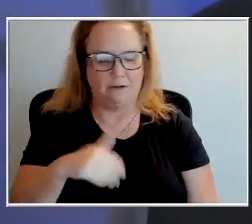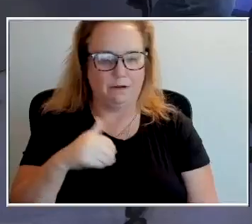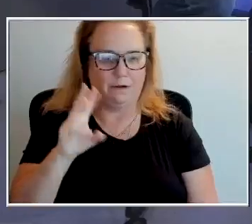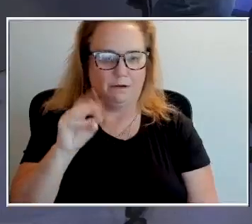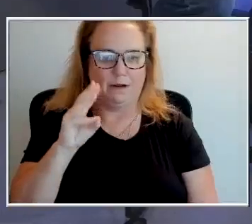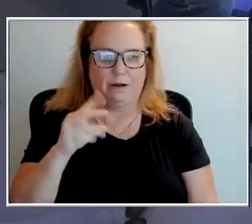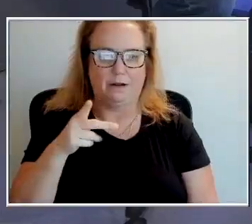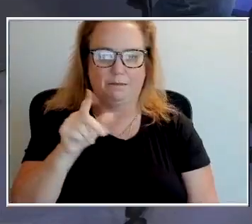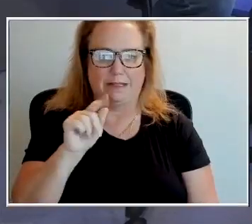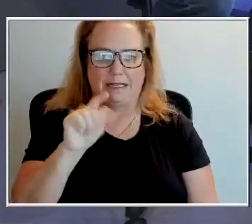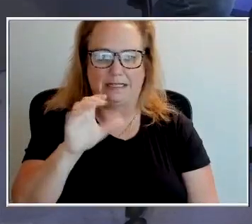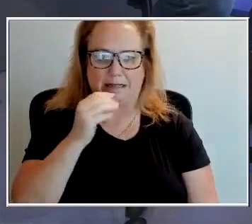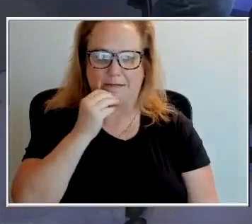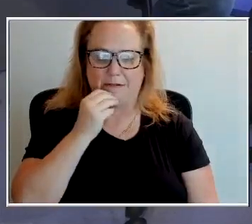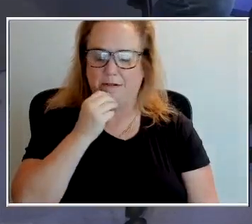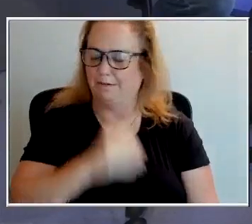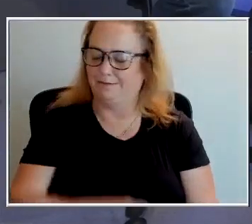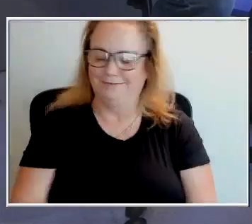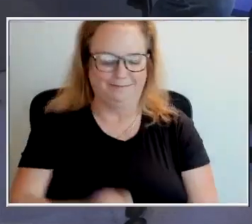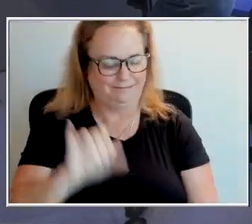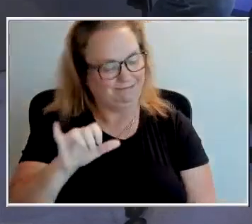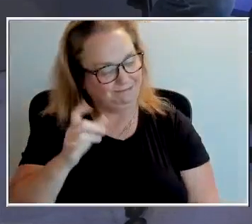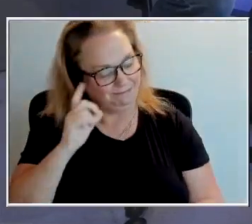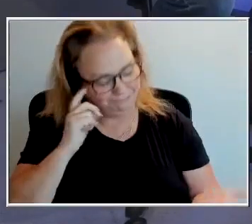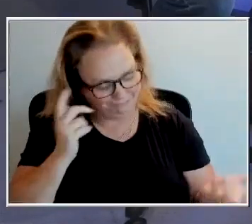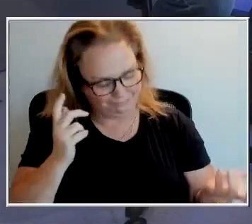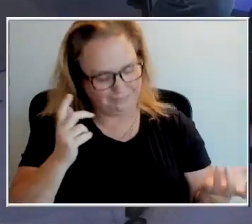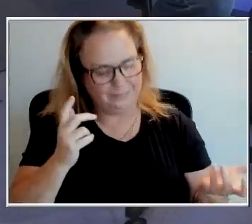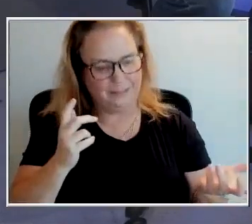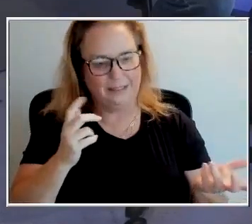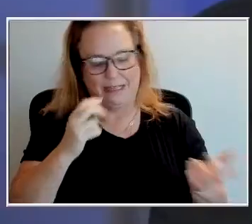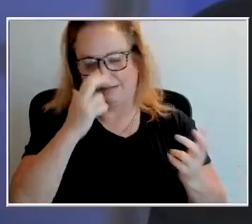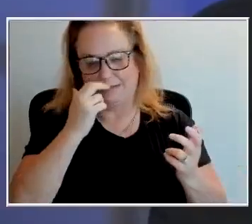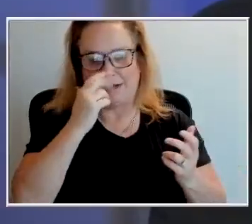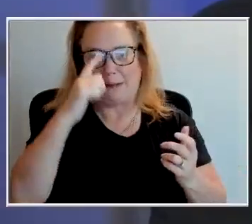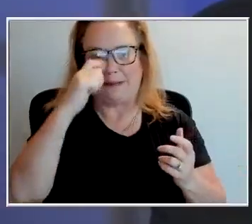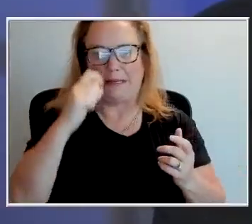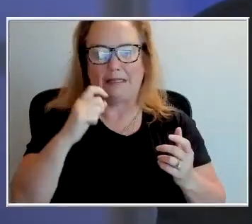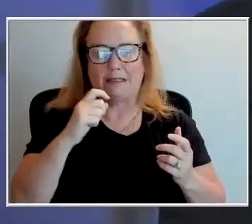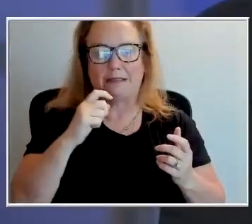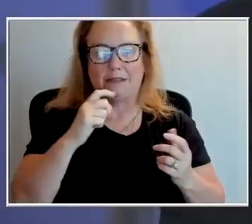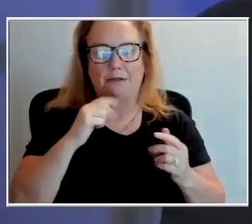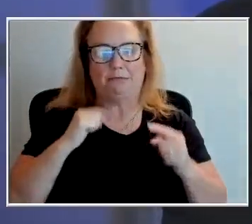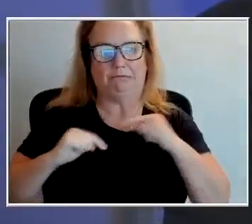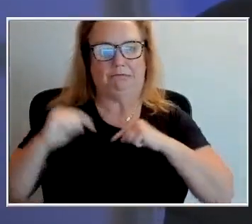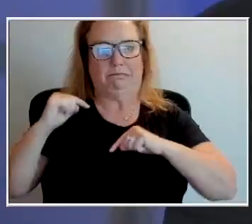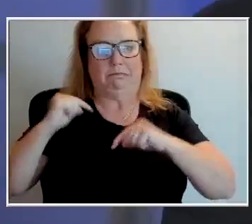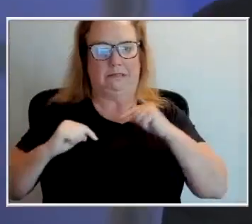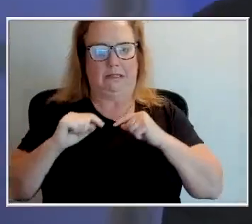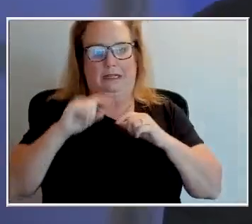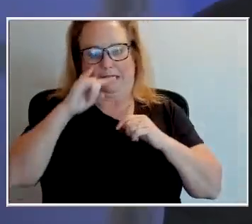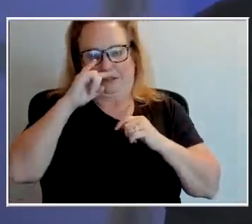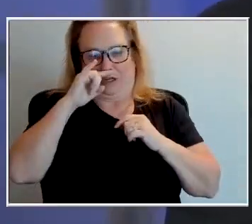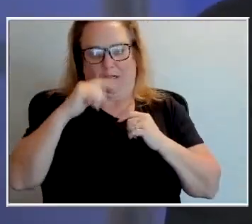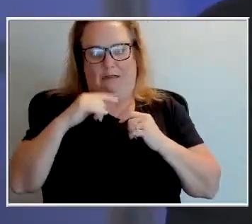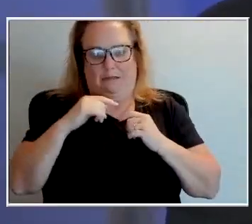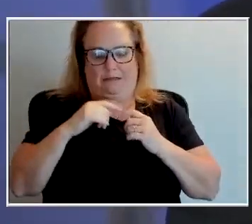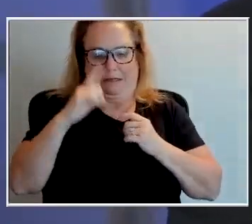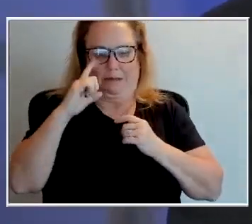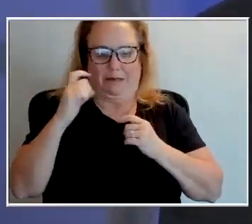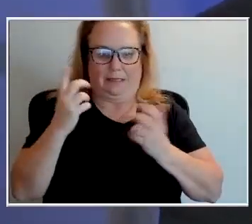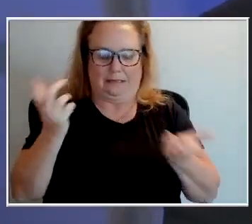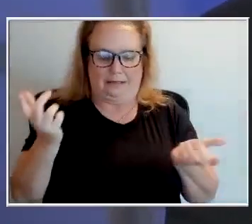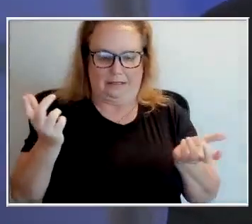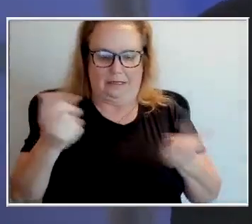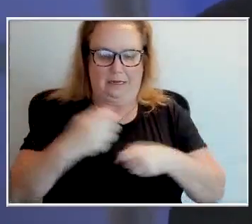sounds really good. Right? It was funny because you retro back like a child, but it made